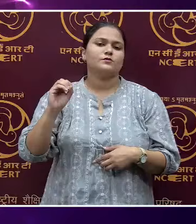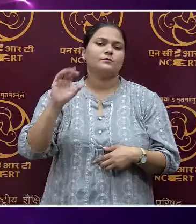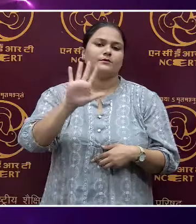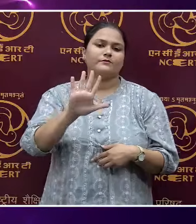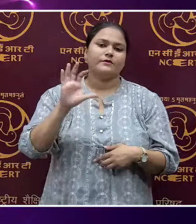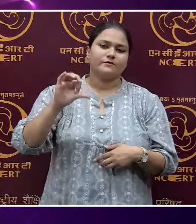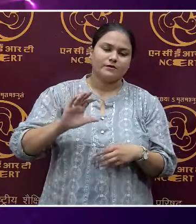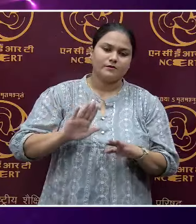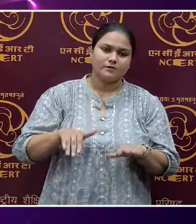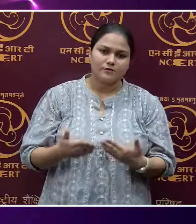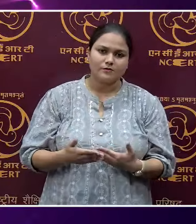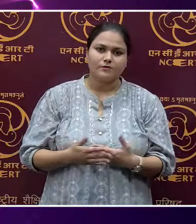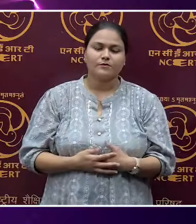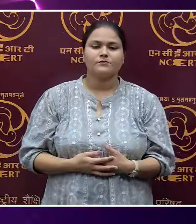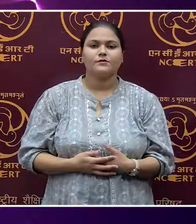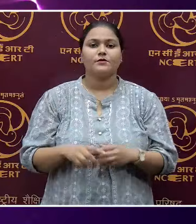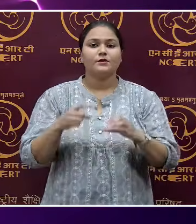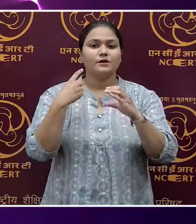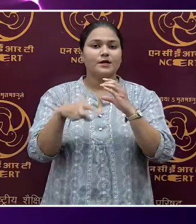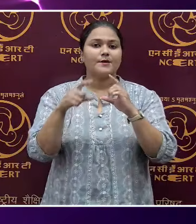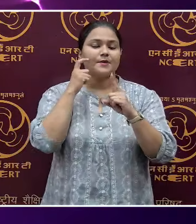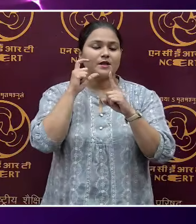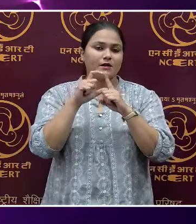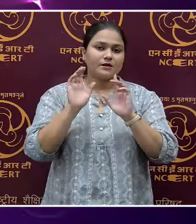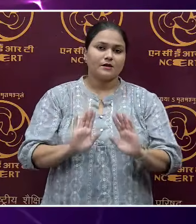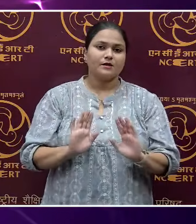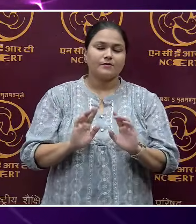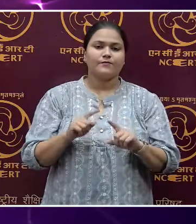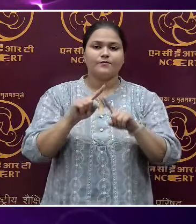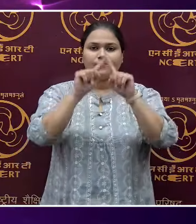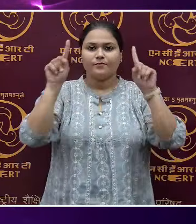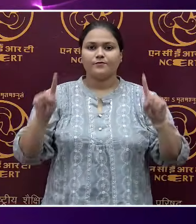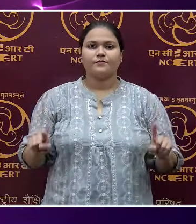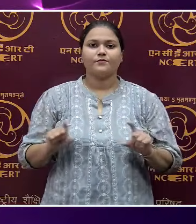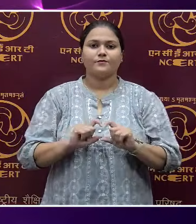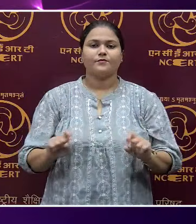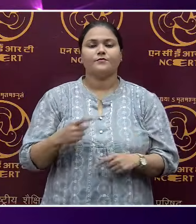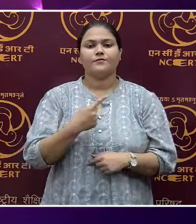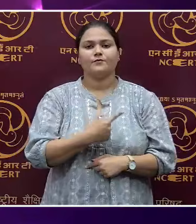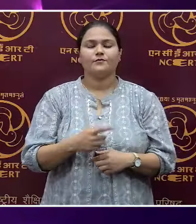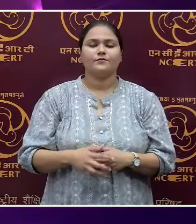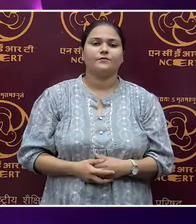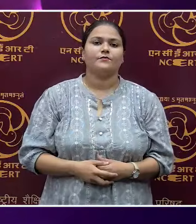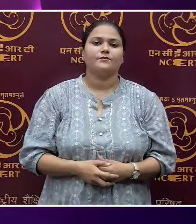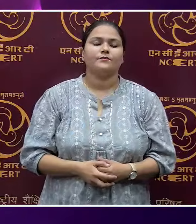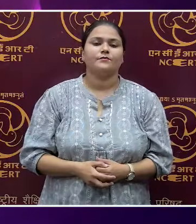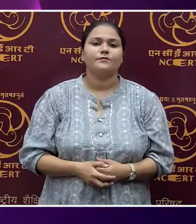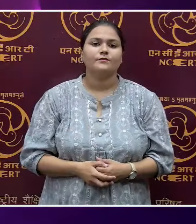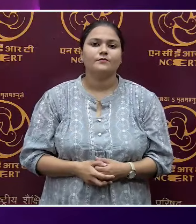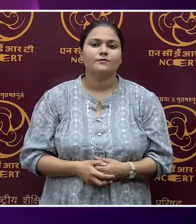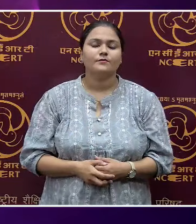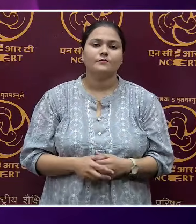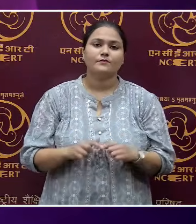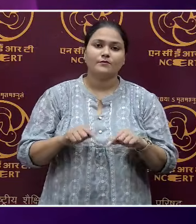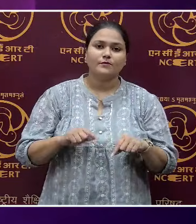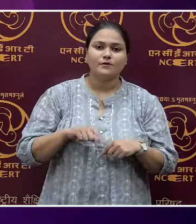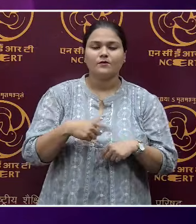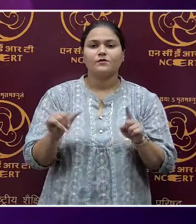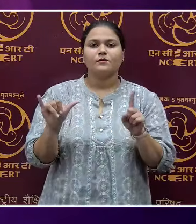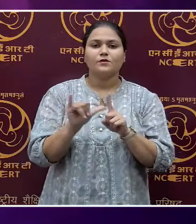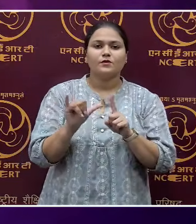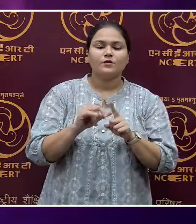8800440559. We also have a dedicated email ID for you, that is diksha.training at CIET.nic.in, and on our YouTube